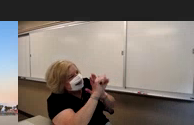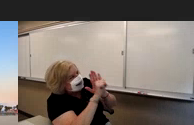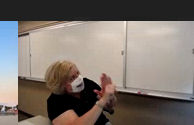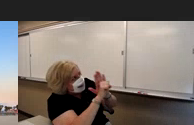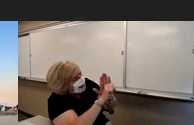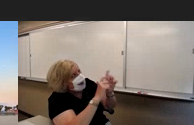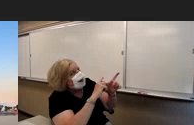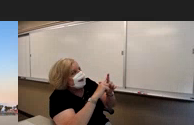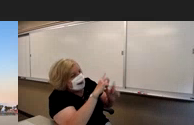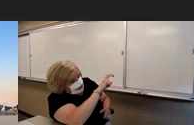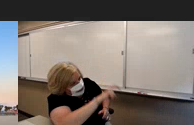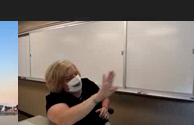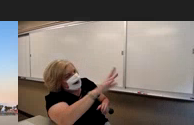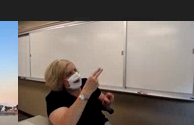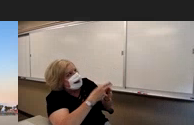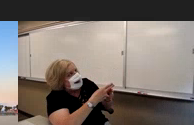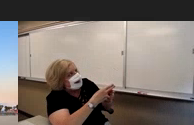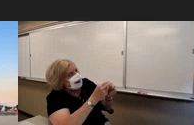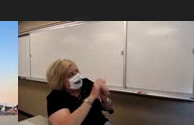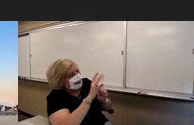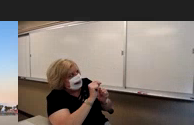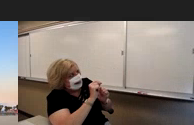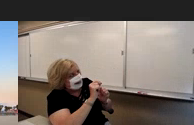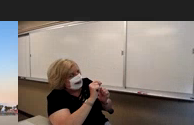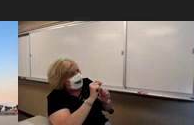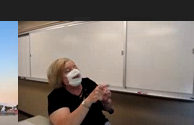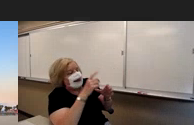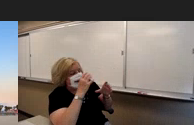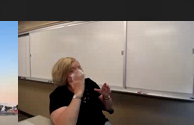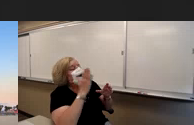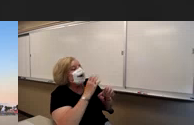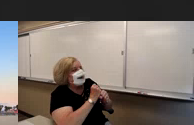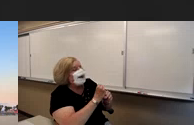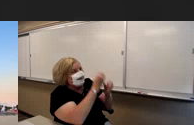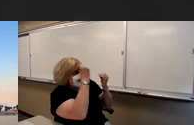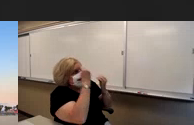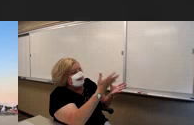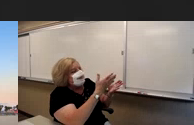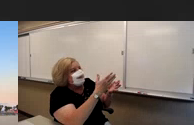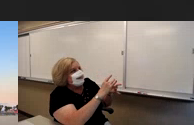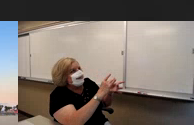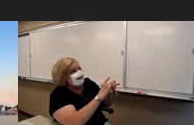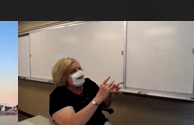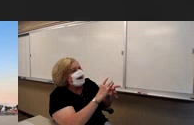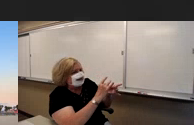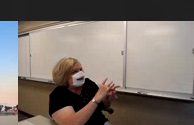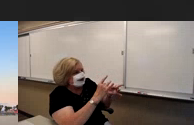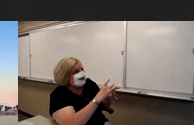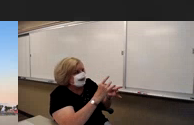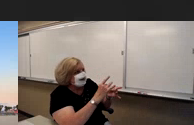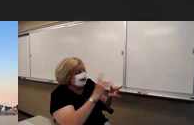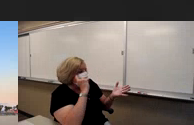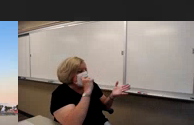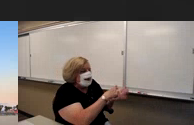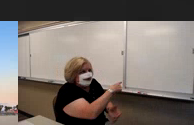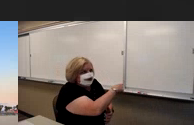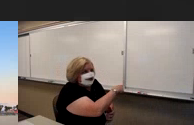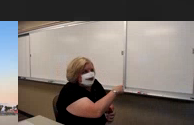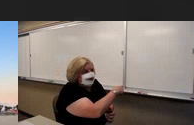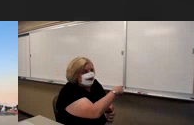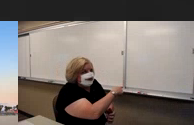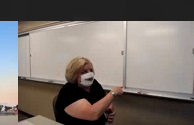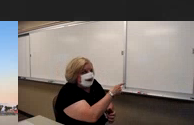pull their name in. That way they get a message, right? They get, or sorry, message. They get the notification.